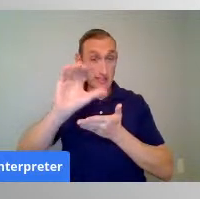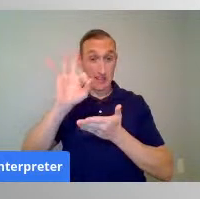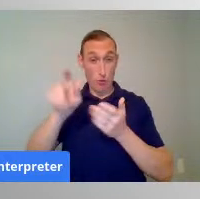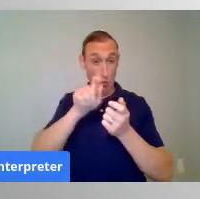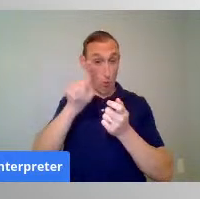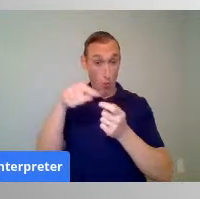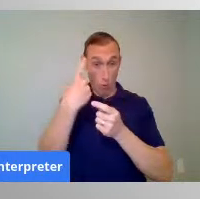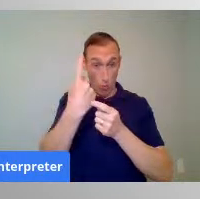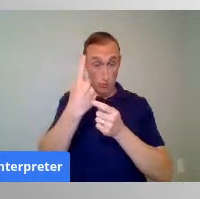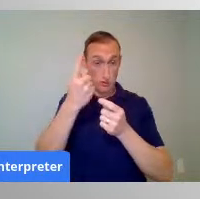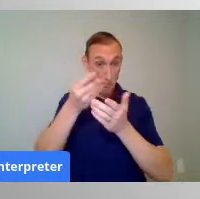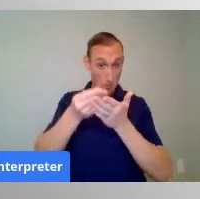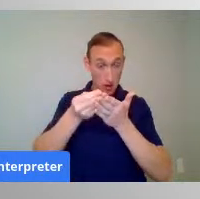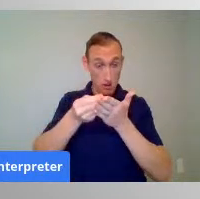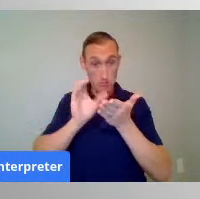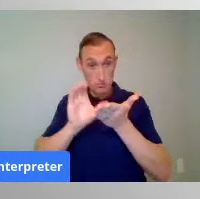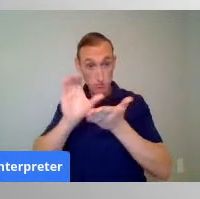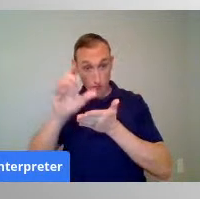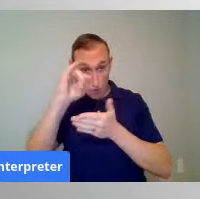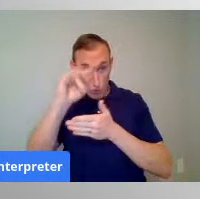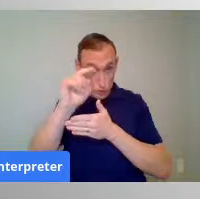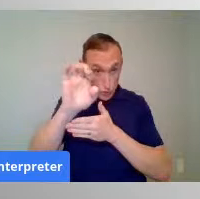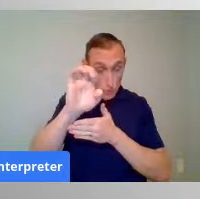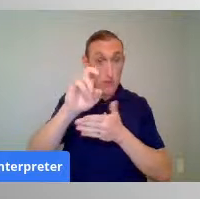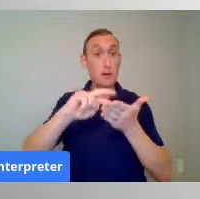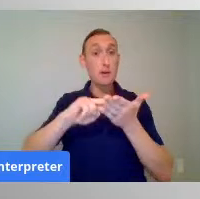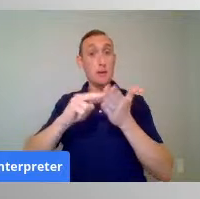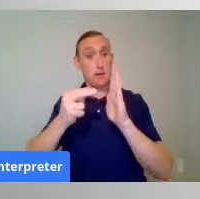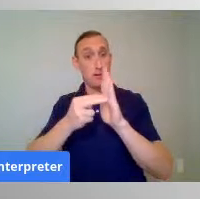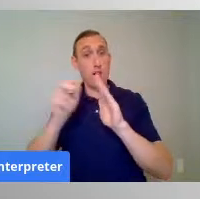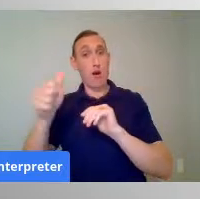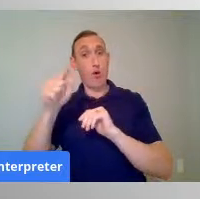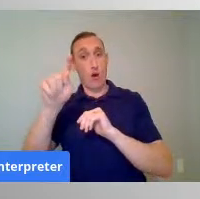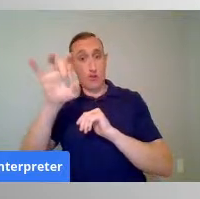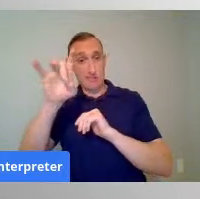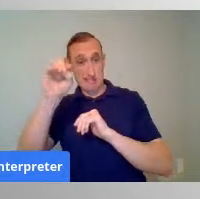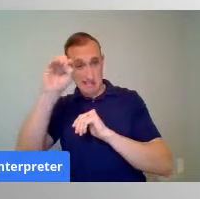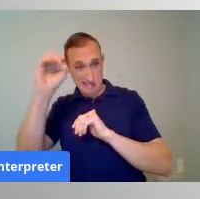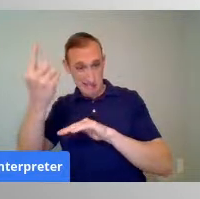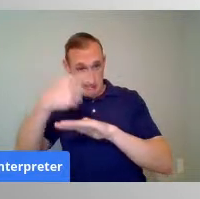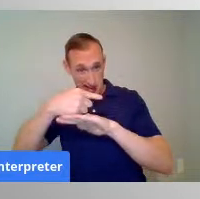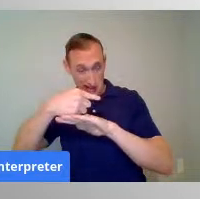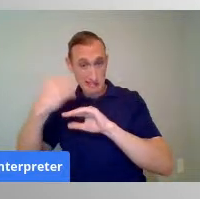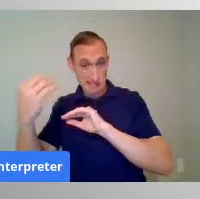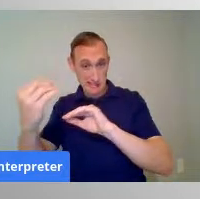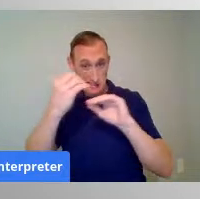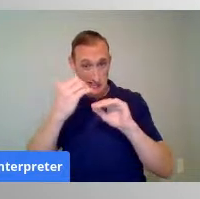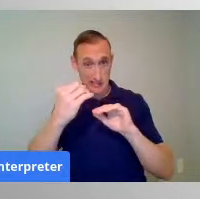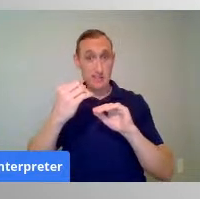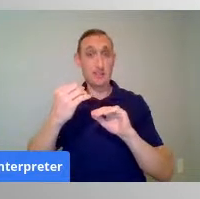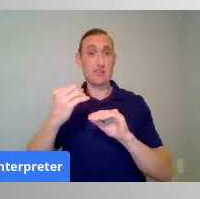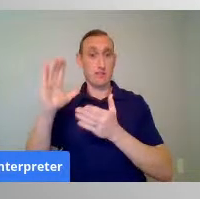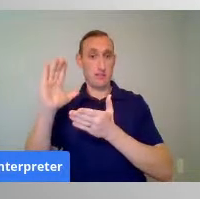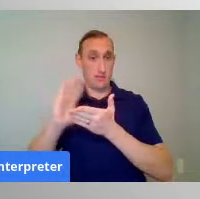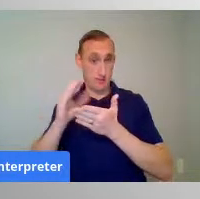the school's allocation that they have to use for the other 180 days of instruction that they give to all